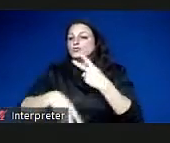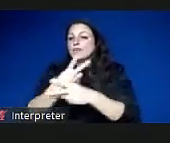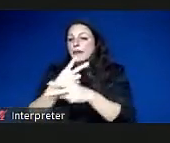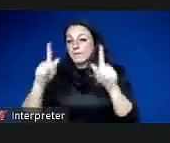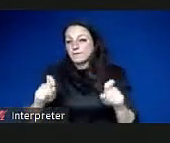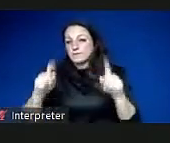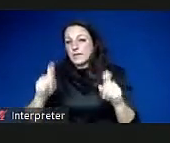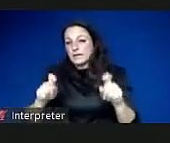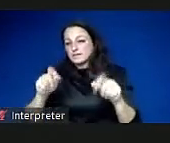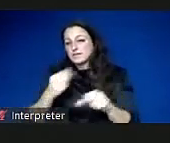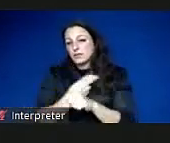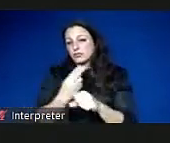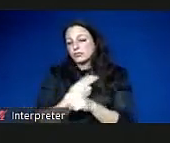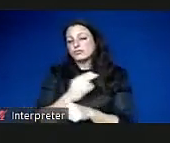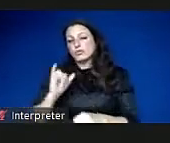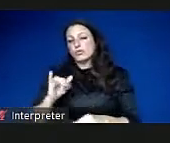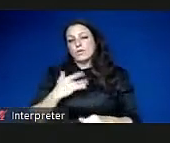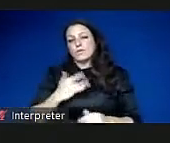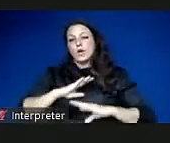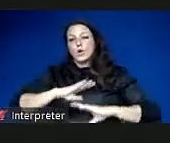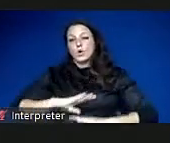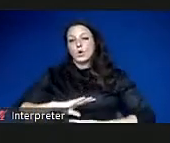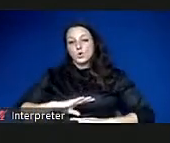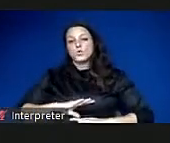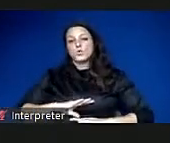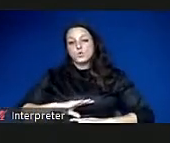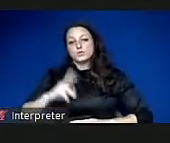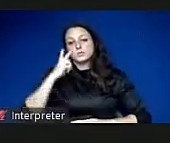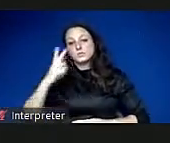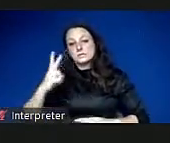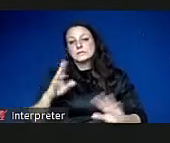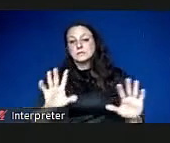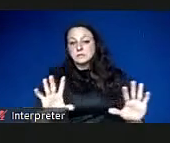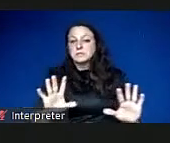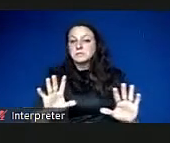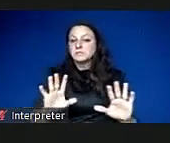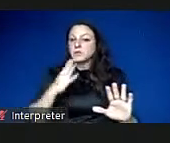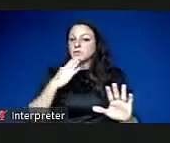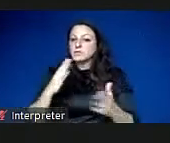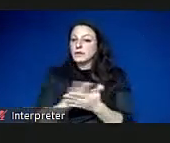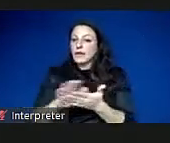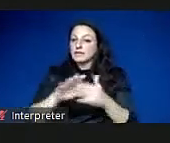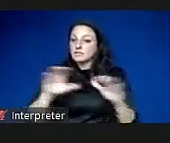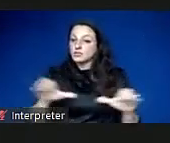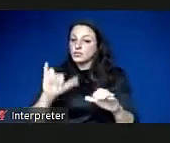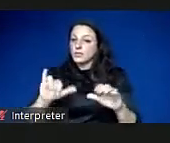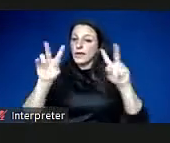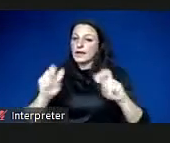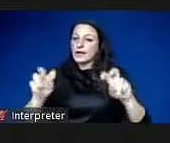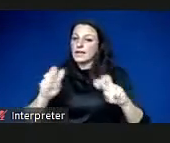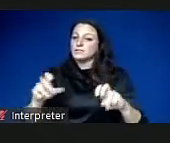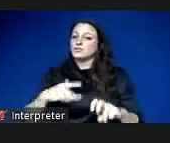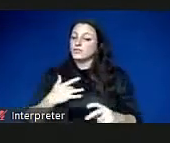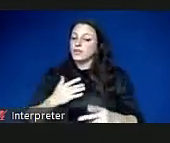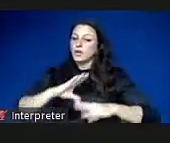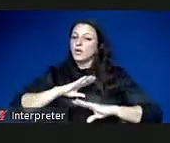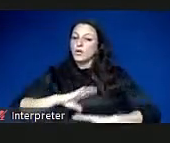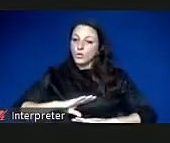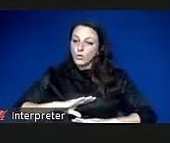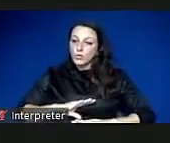been reassuring for us to see, and was useful to do this analysis to feel reassured that we didn't